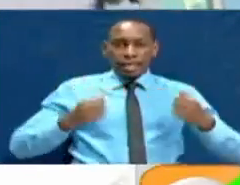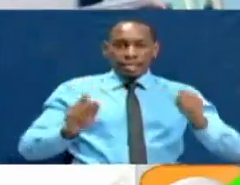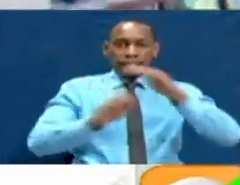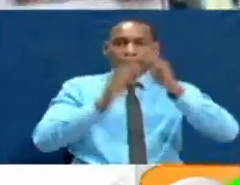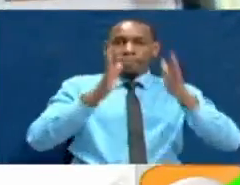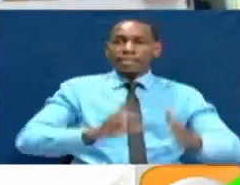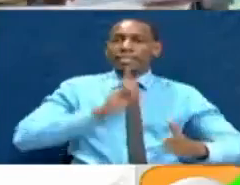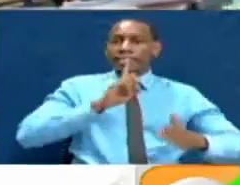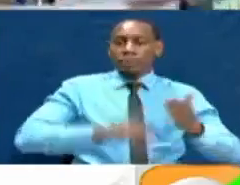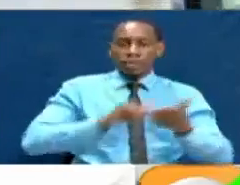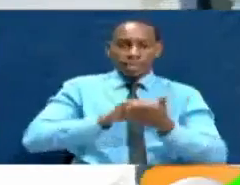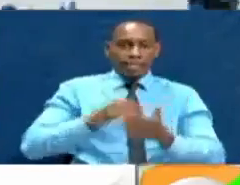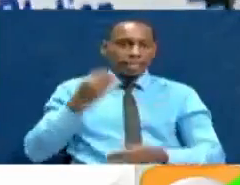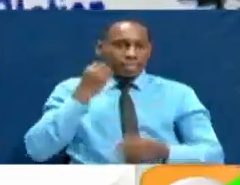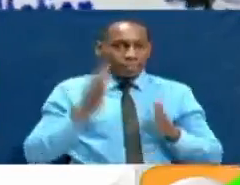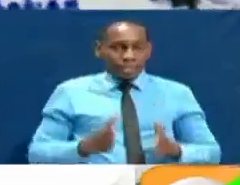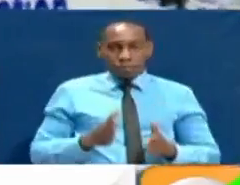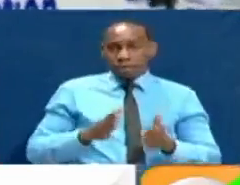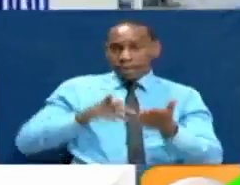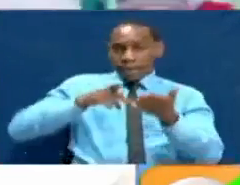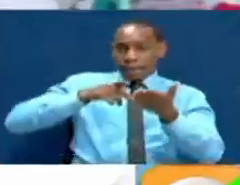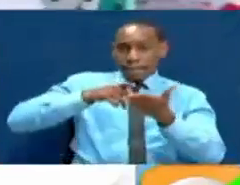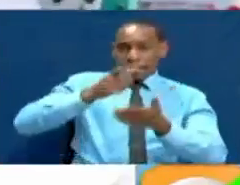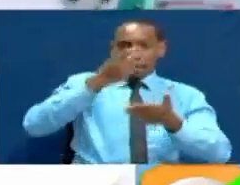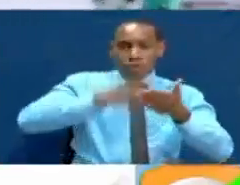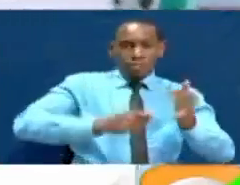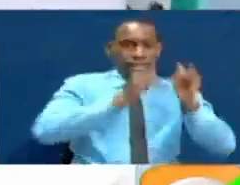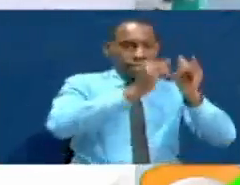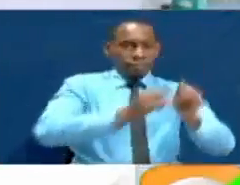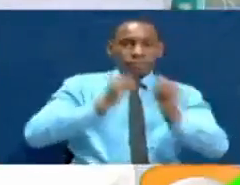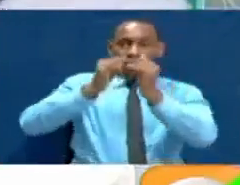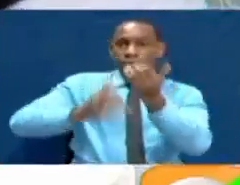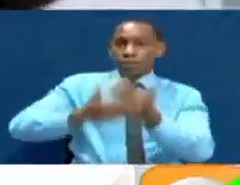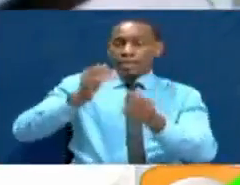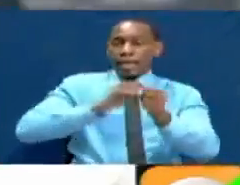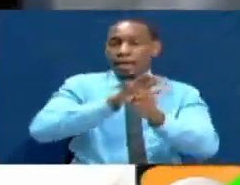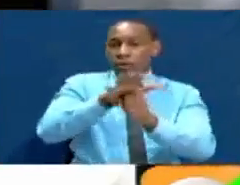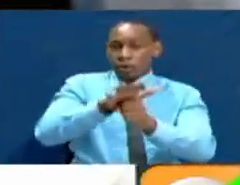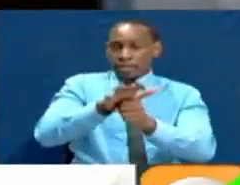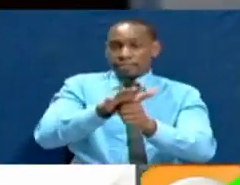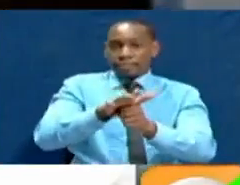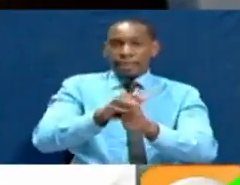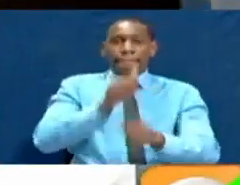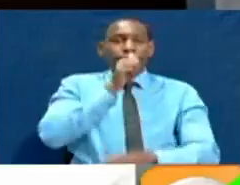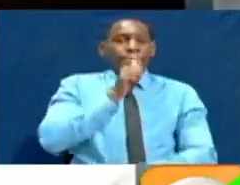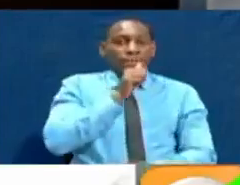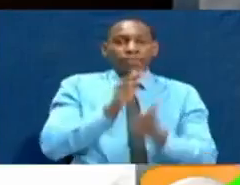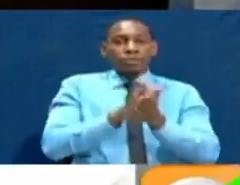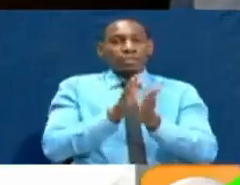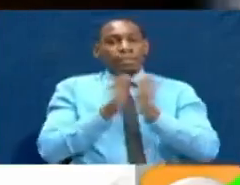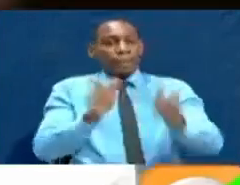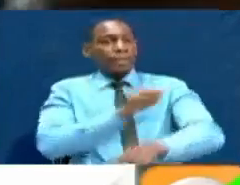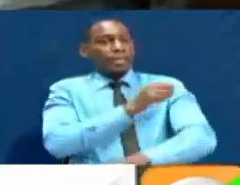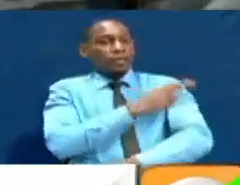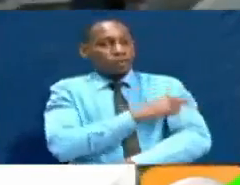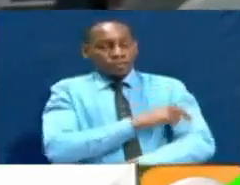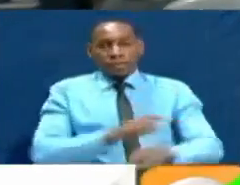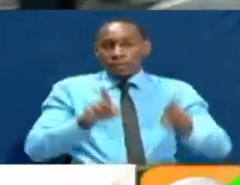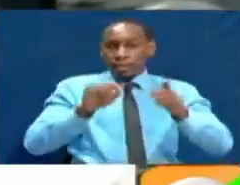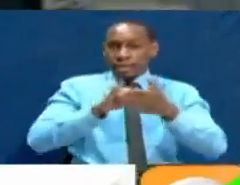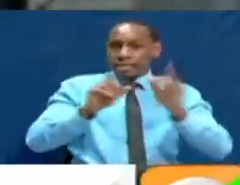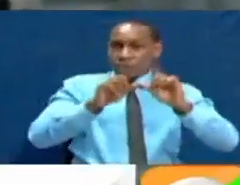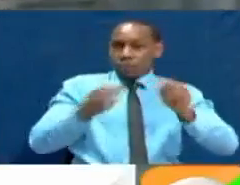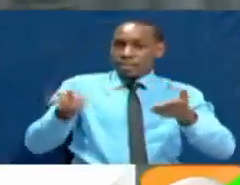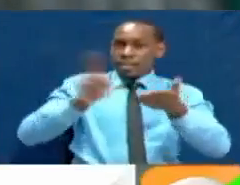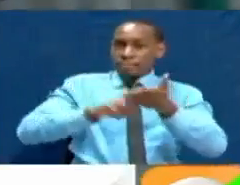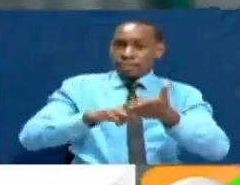Mutai Kawe said patients will carry the burden of their individual treatment costs for COVID-19, whether in private or public hospitals, a message